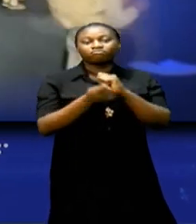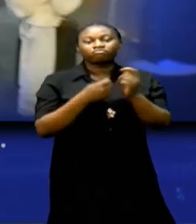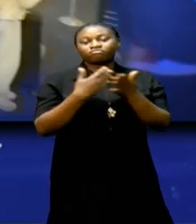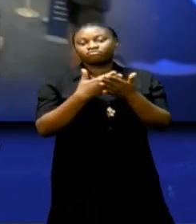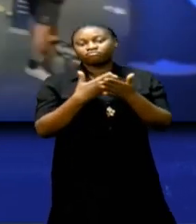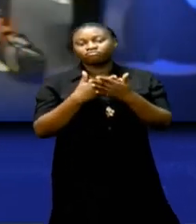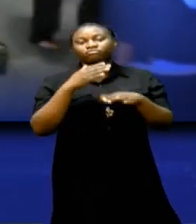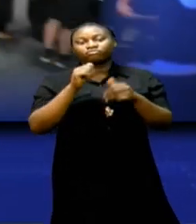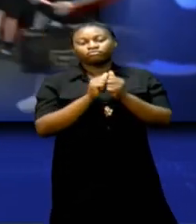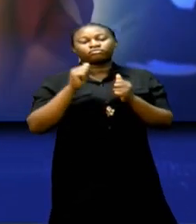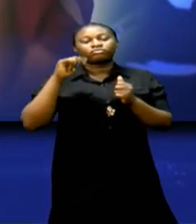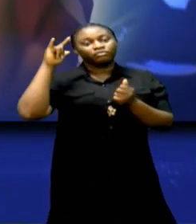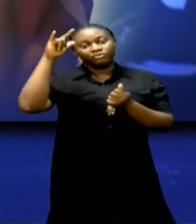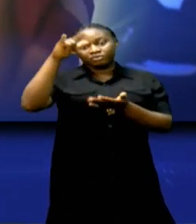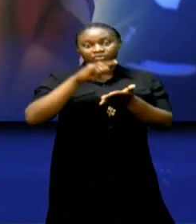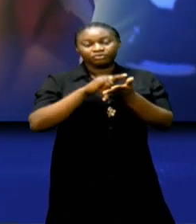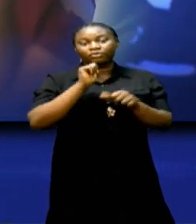operations.